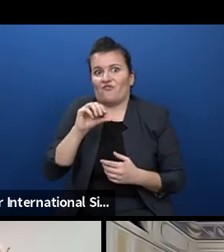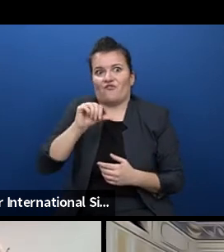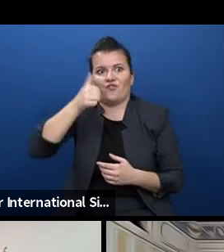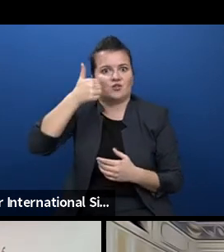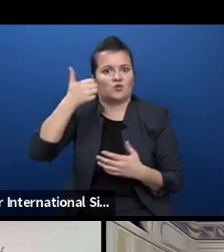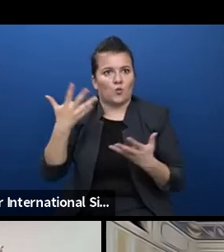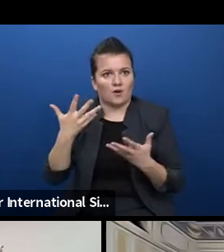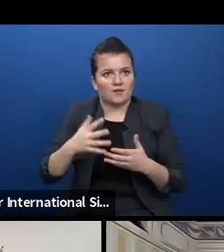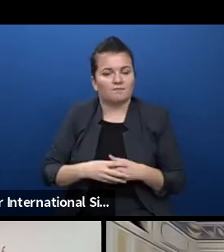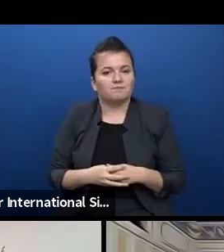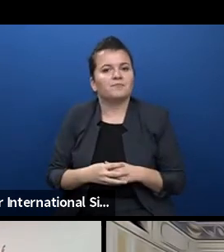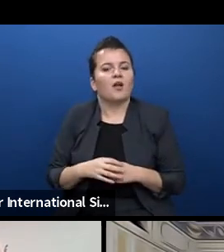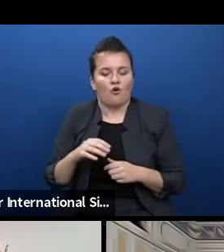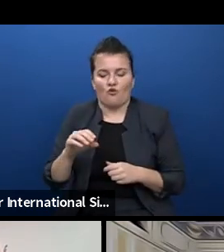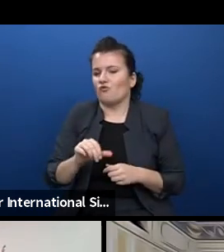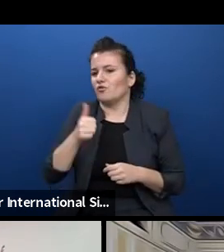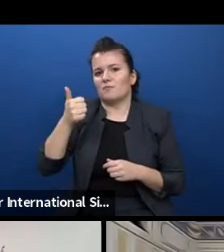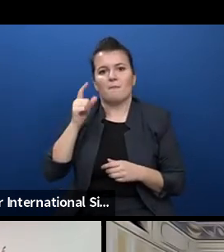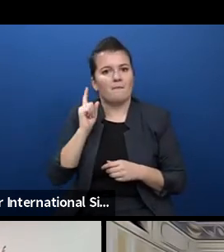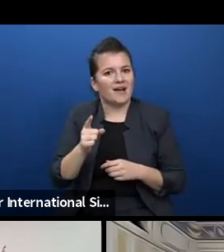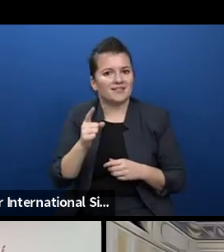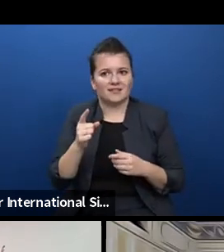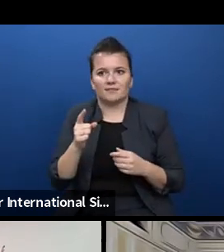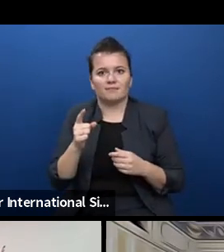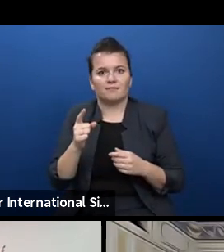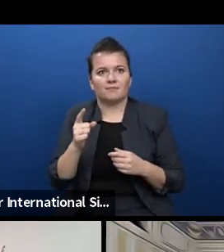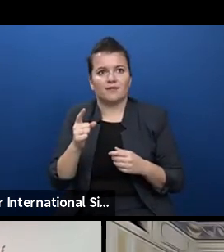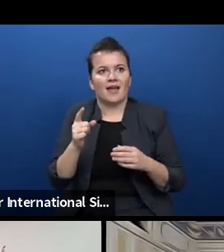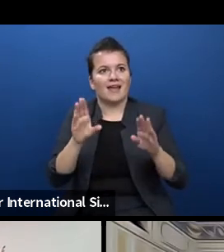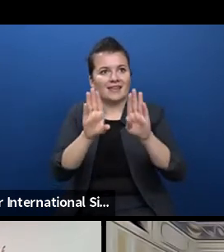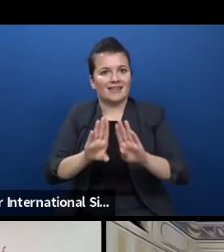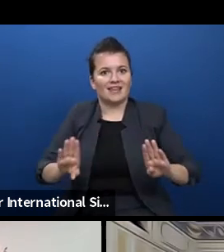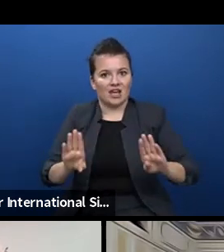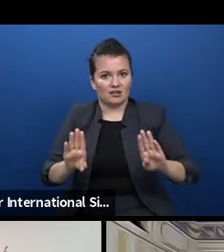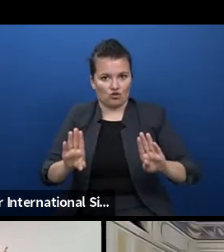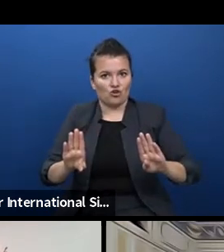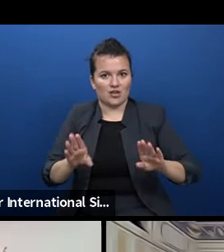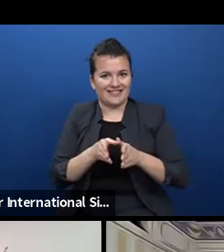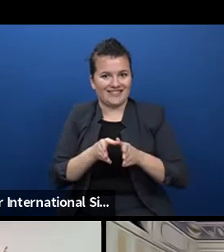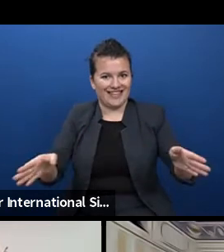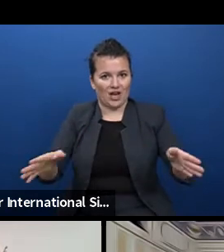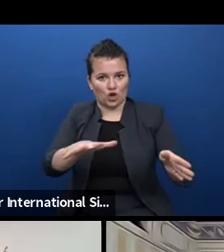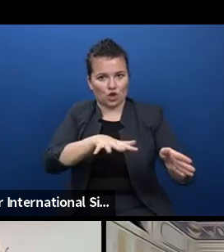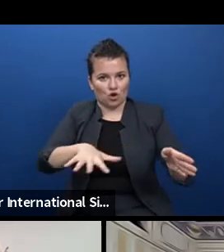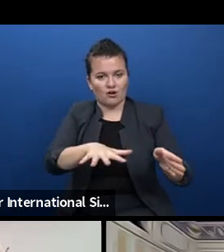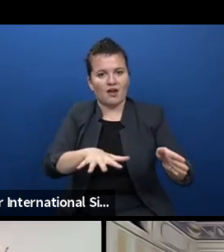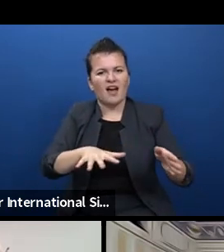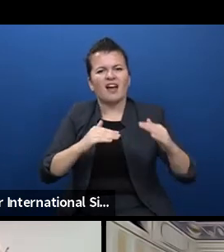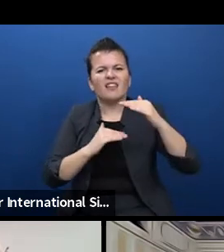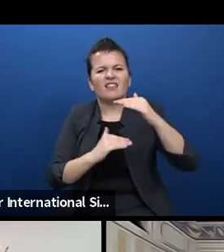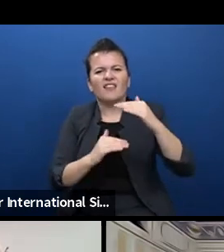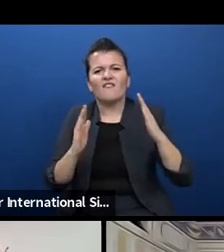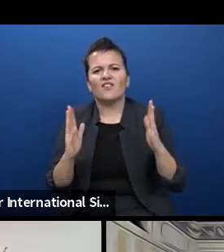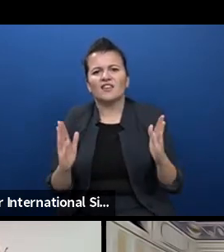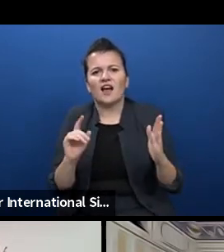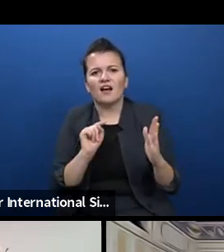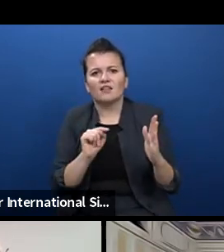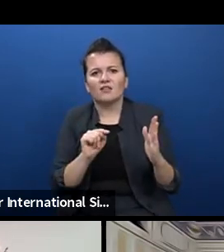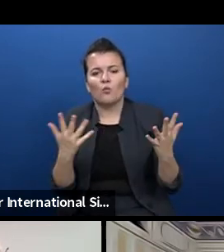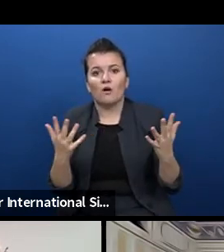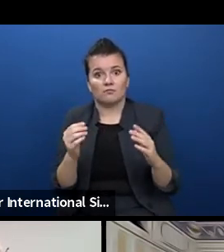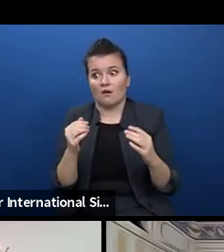or we have to do, is to define or try to define the theatre sector. And this is quite a challenging task considering exactly this, the